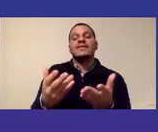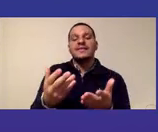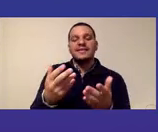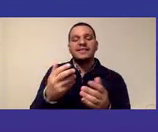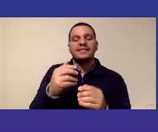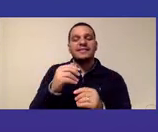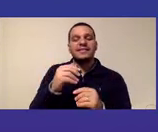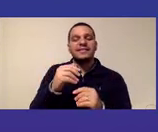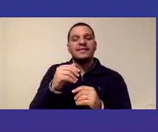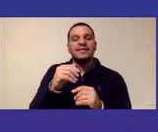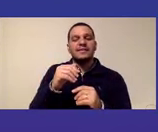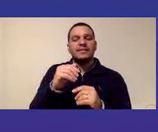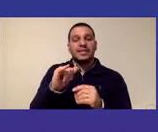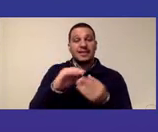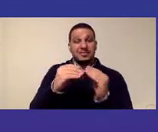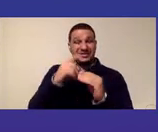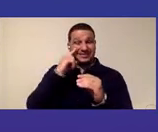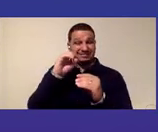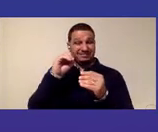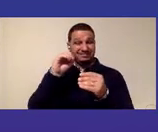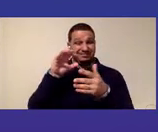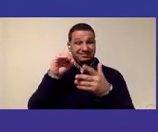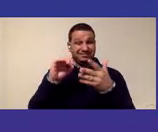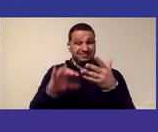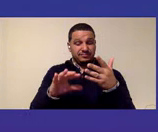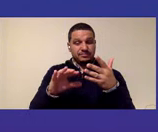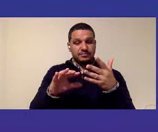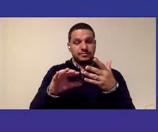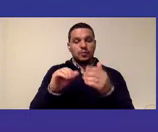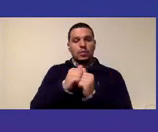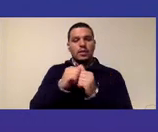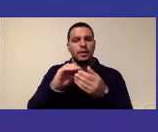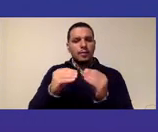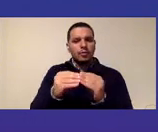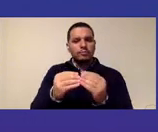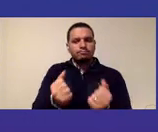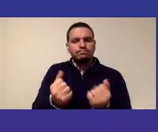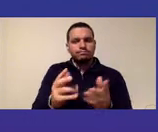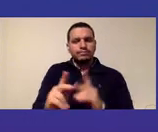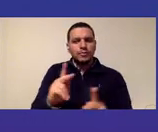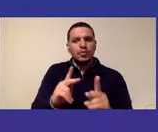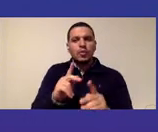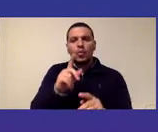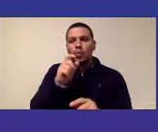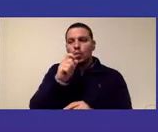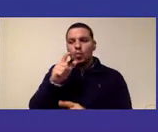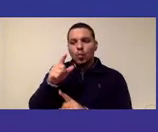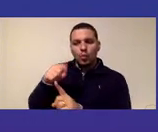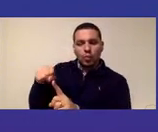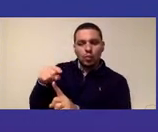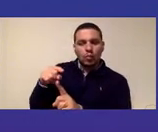these figures that I've just shared in terms of the number of folks that